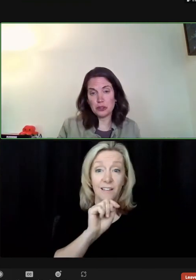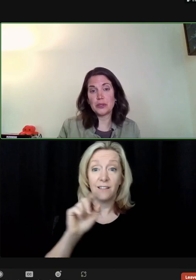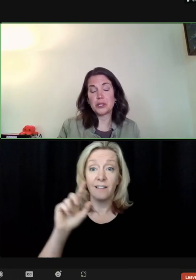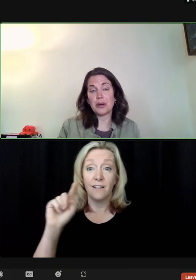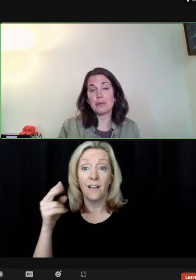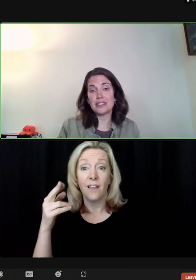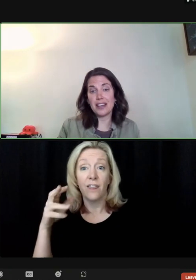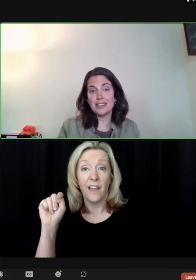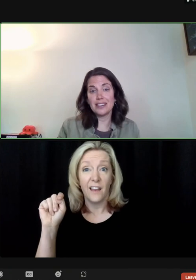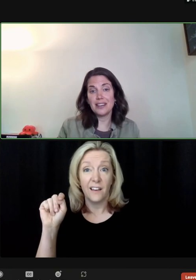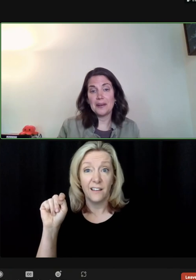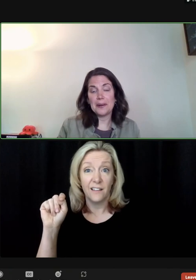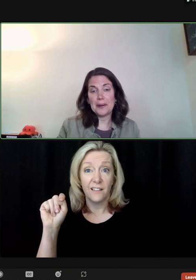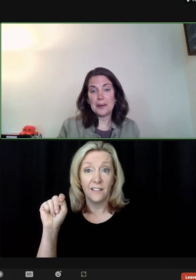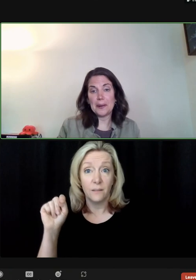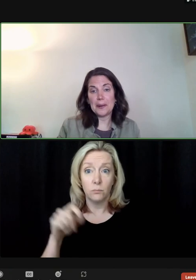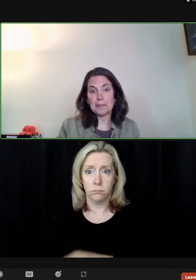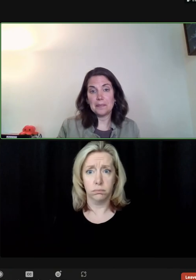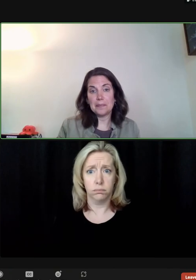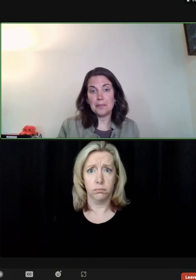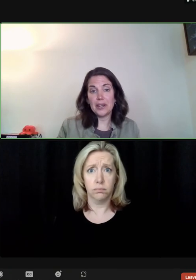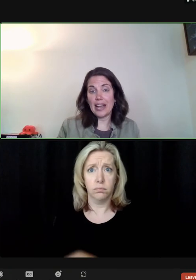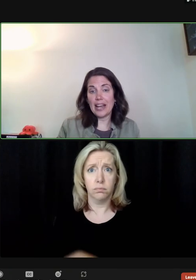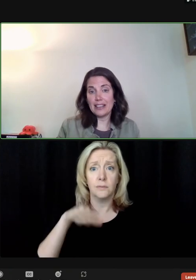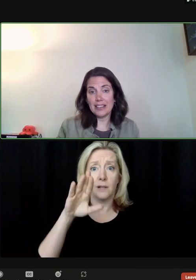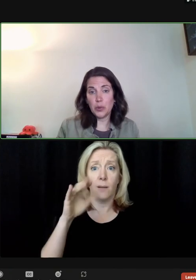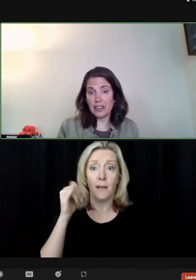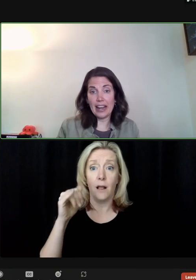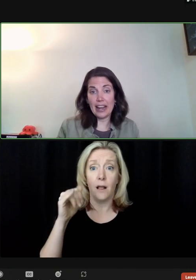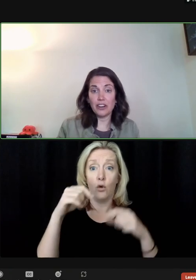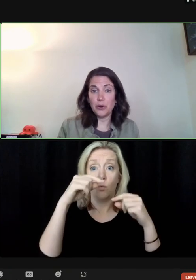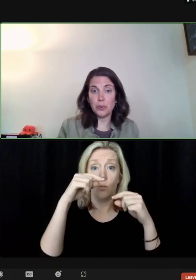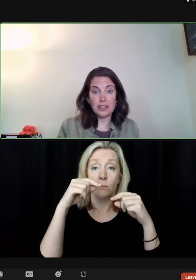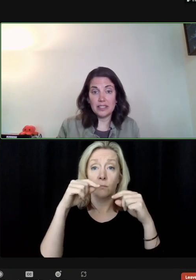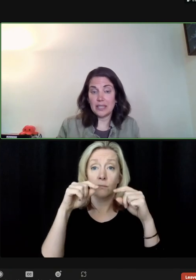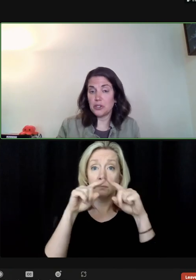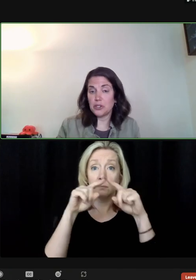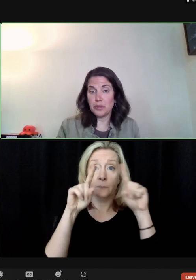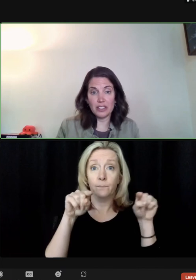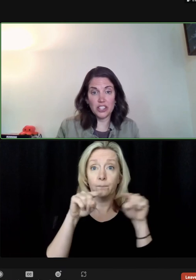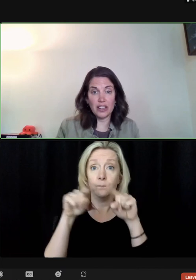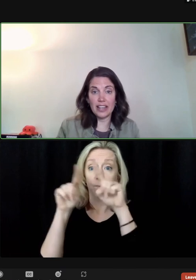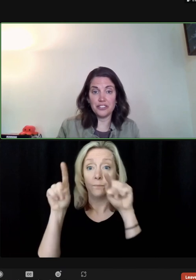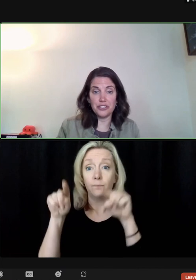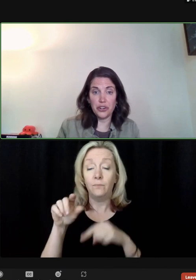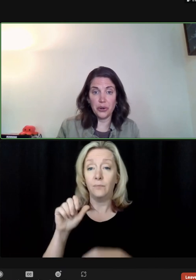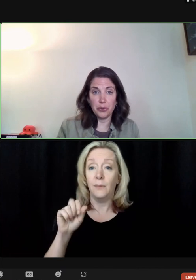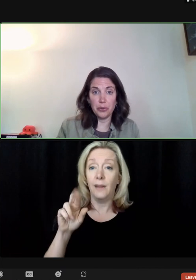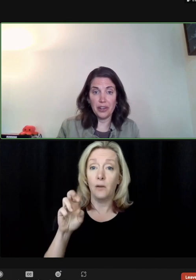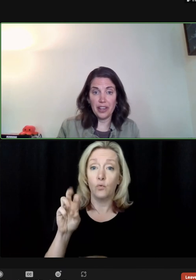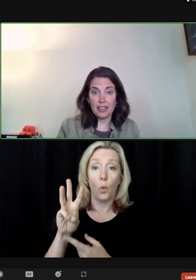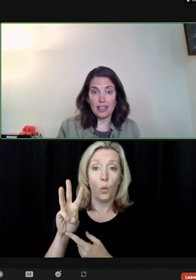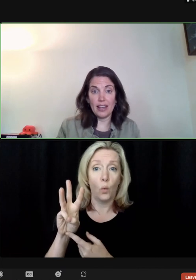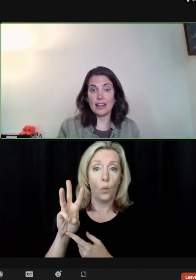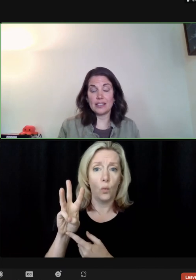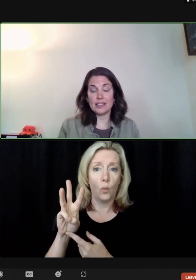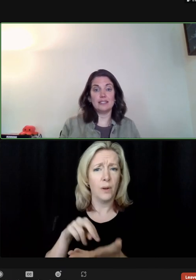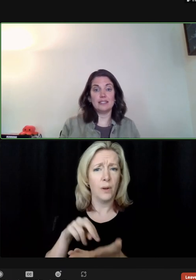these symbols are supposed to represent. But anything with an arrow, conceptually, the child has to